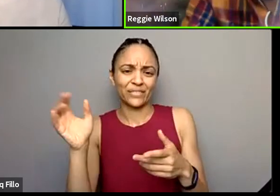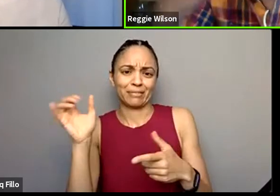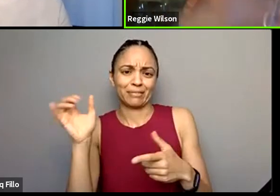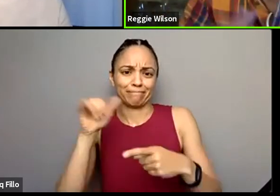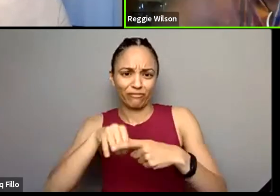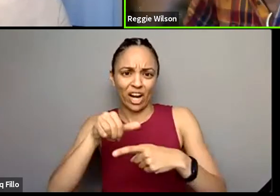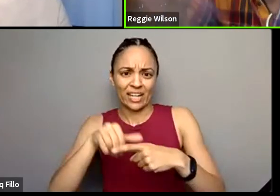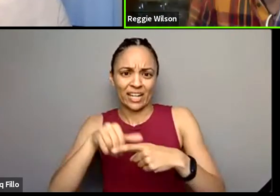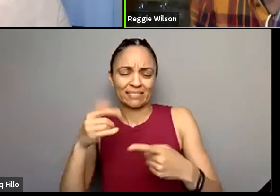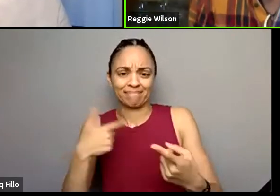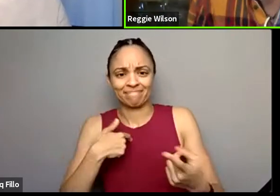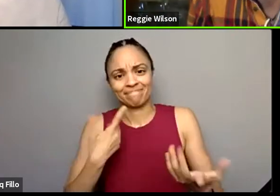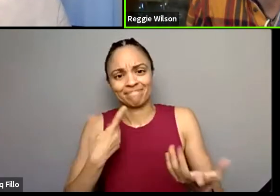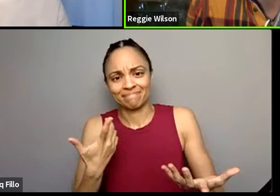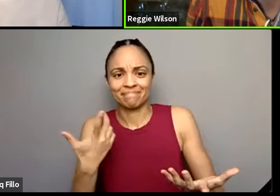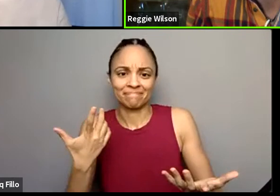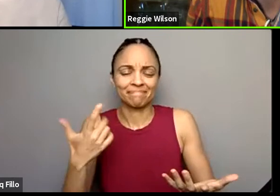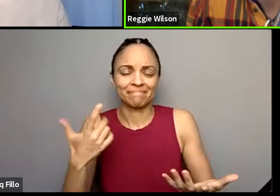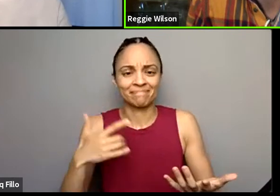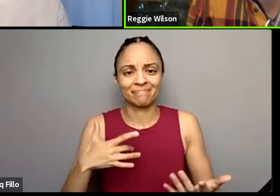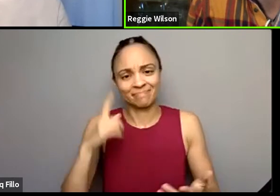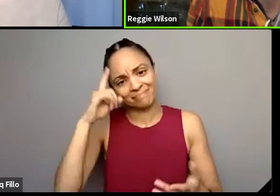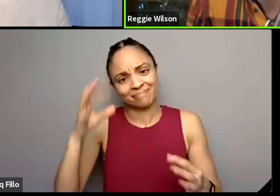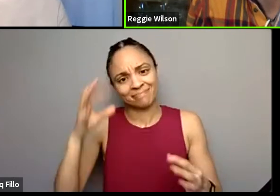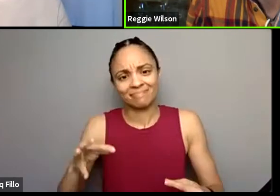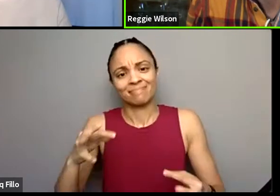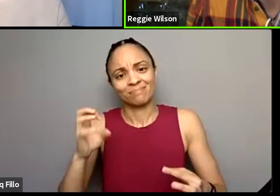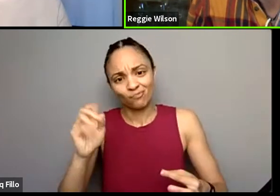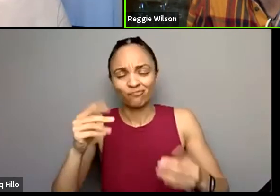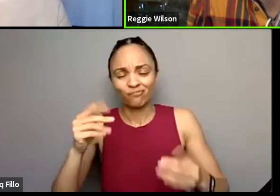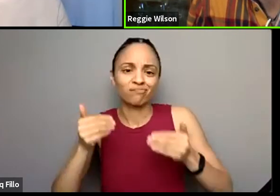stuff like that and got to, and then